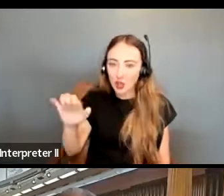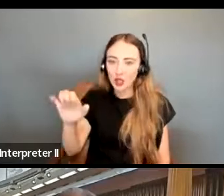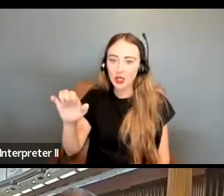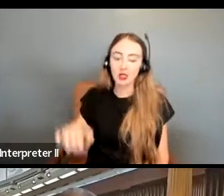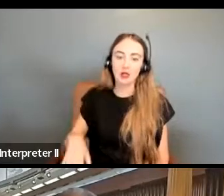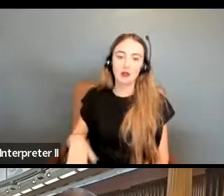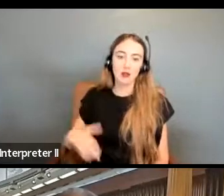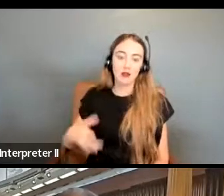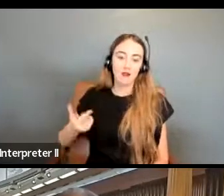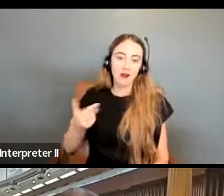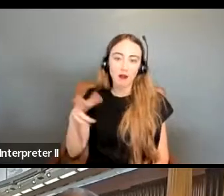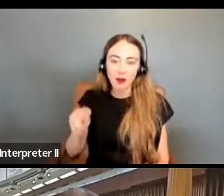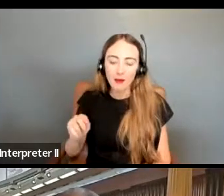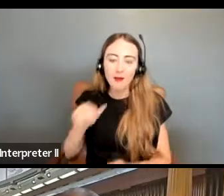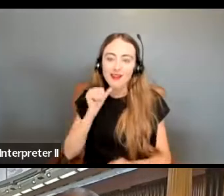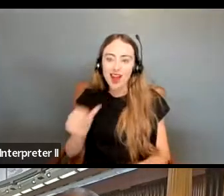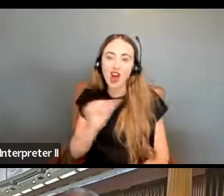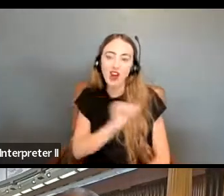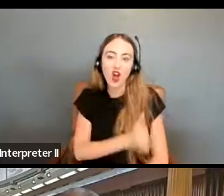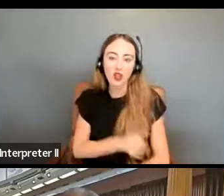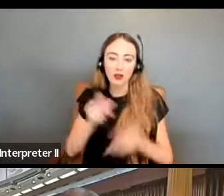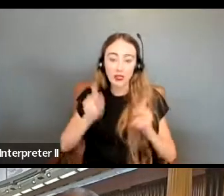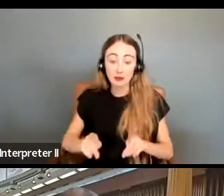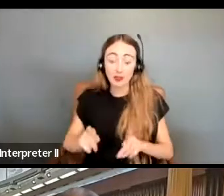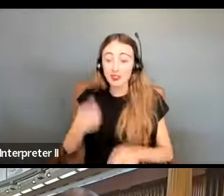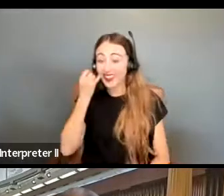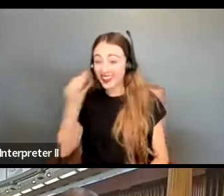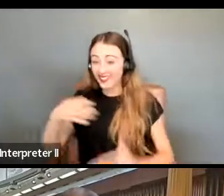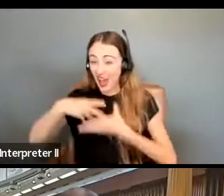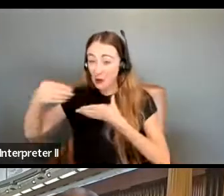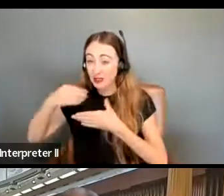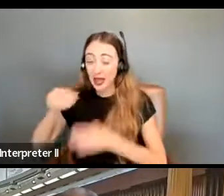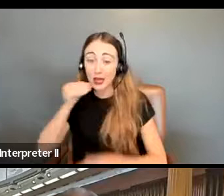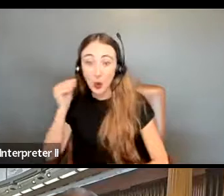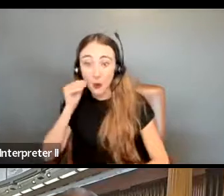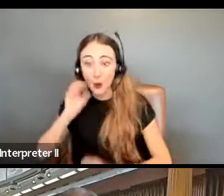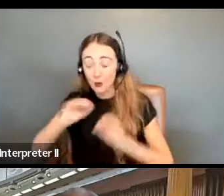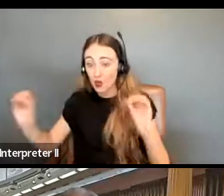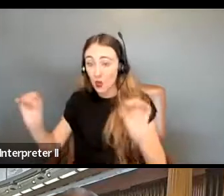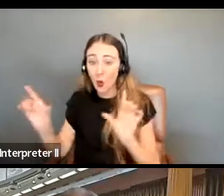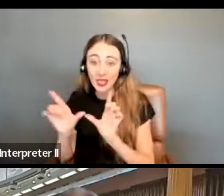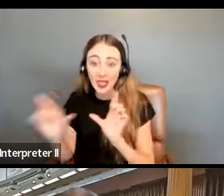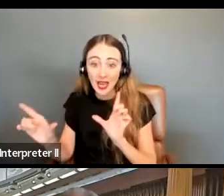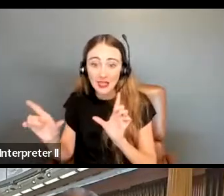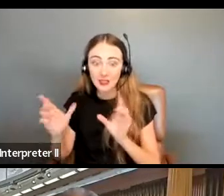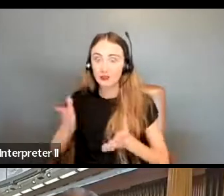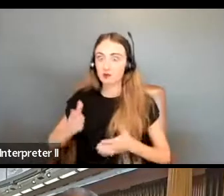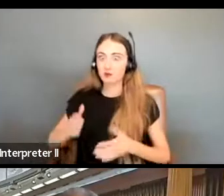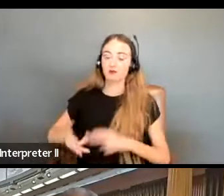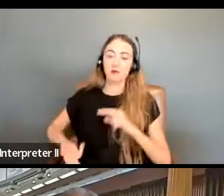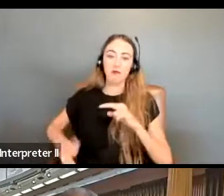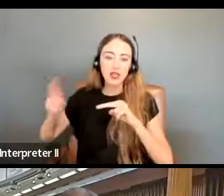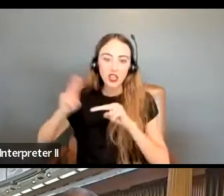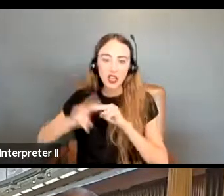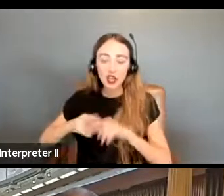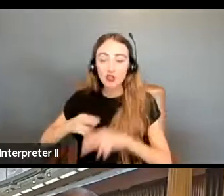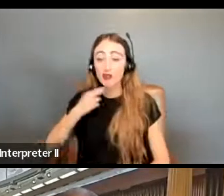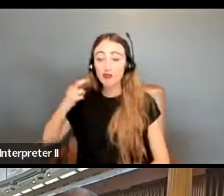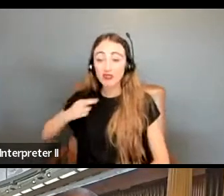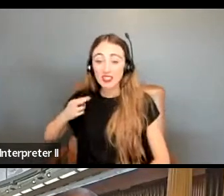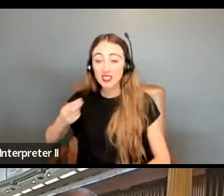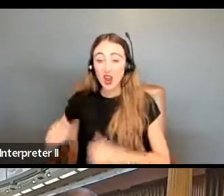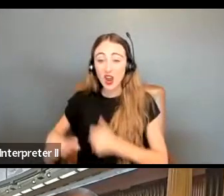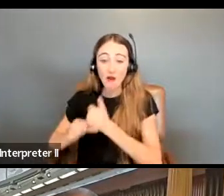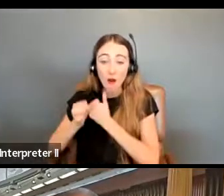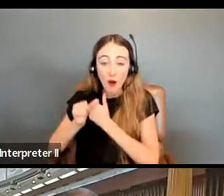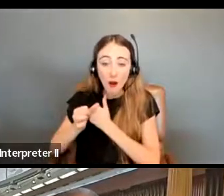an unauthorized person. Carrying a firearm outside the home without a license, which presents a greater risk of harm compared